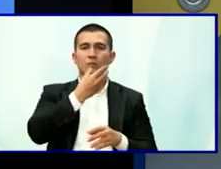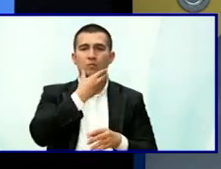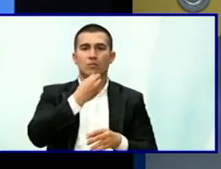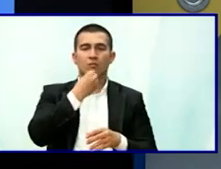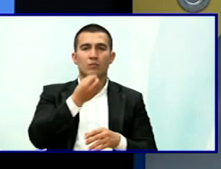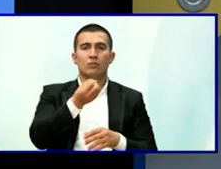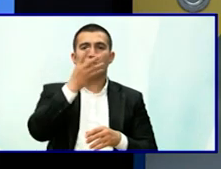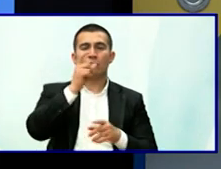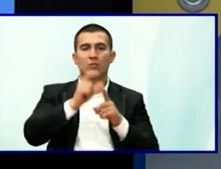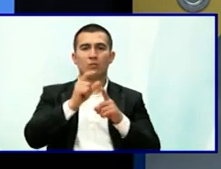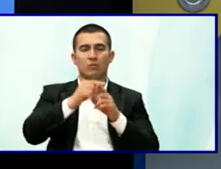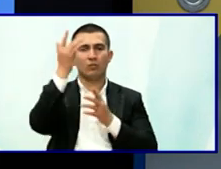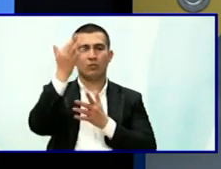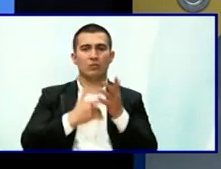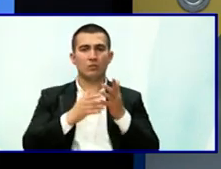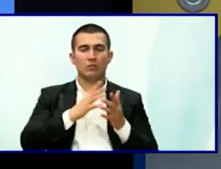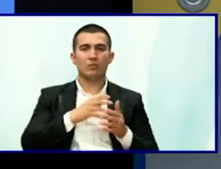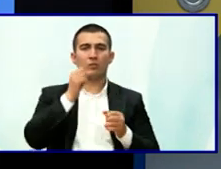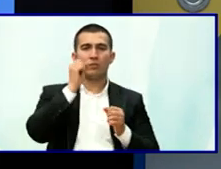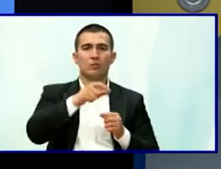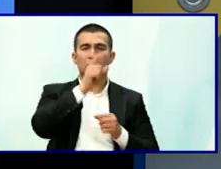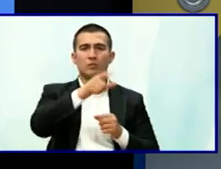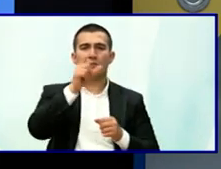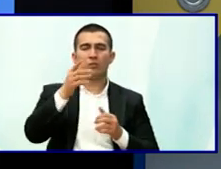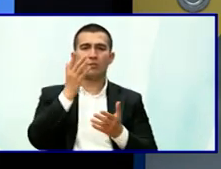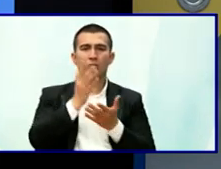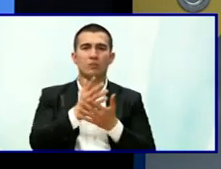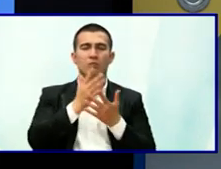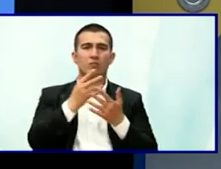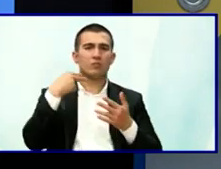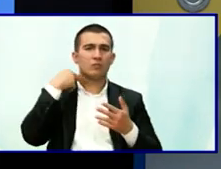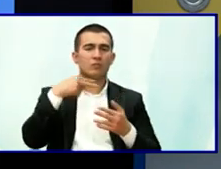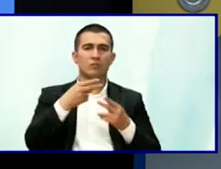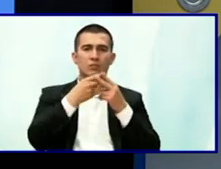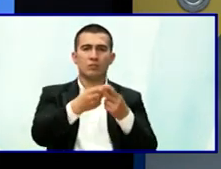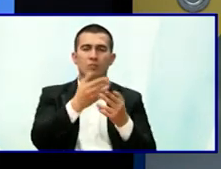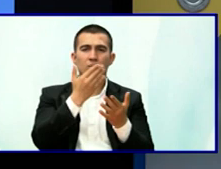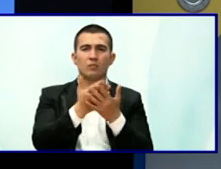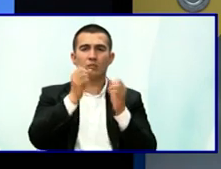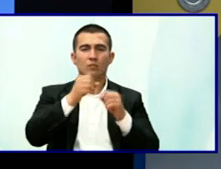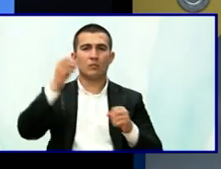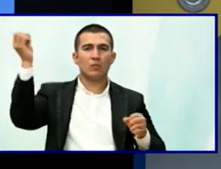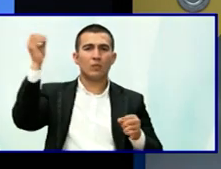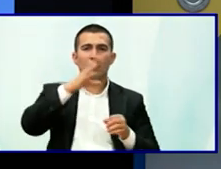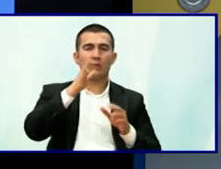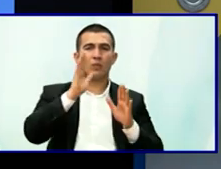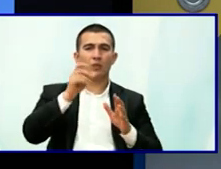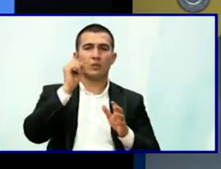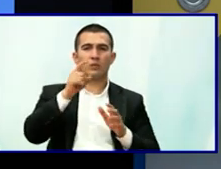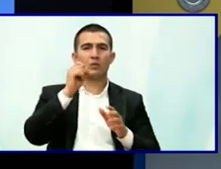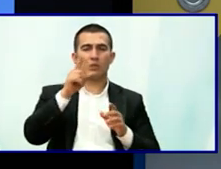ko'ragoni jadvallarida, qotil quli qilich soldimas, quyosh bo'lib ush titilla